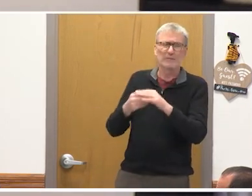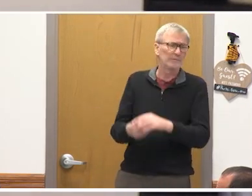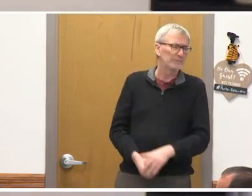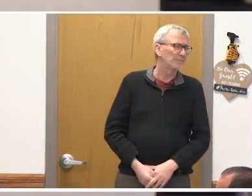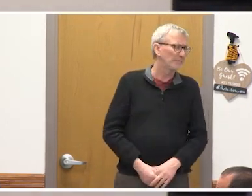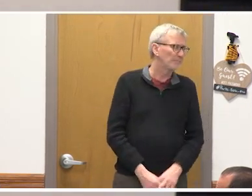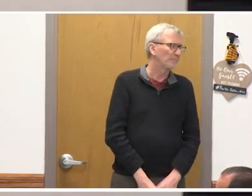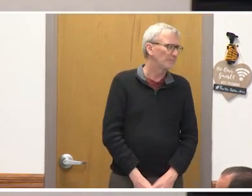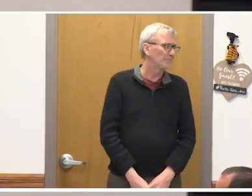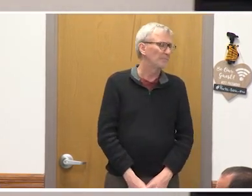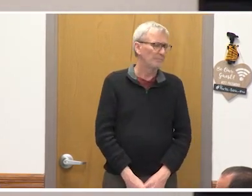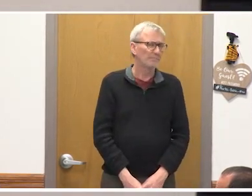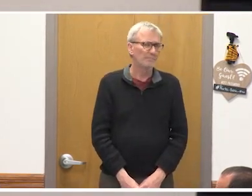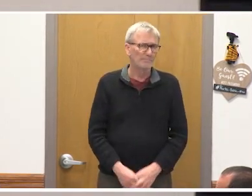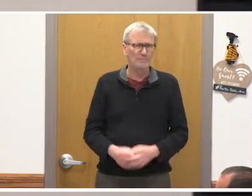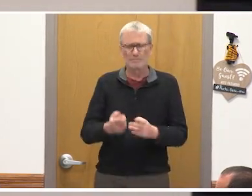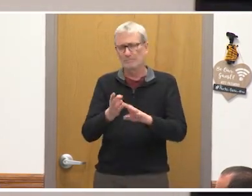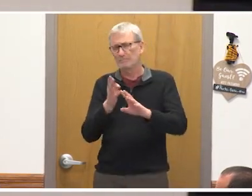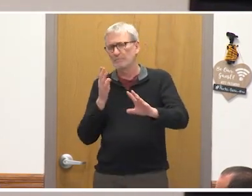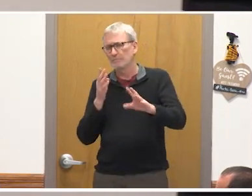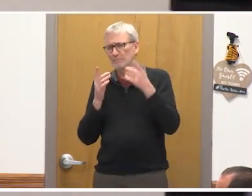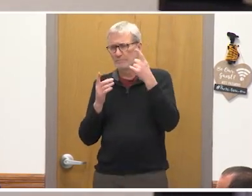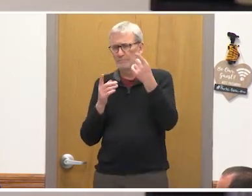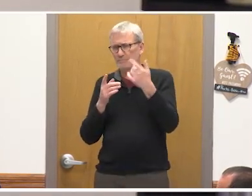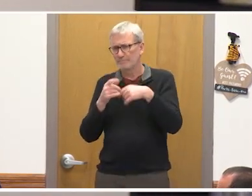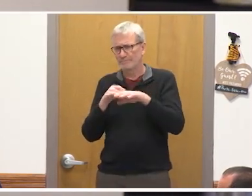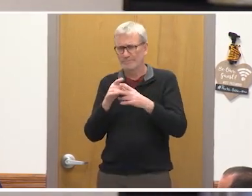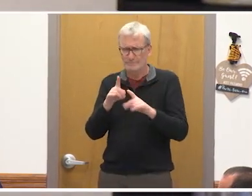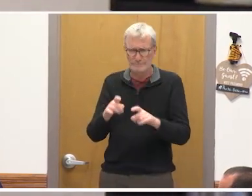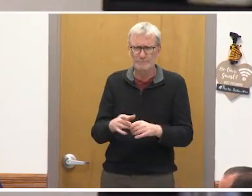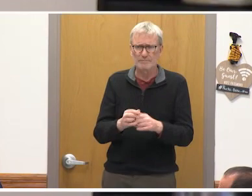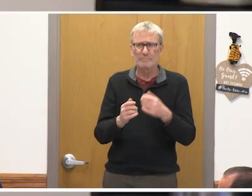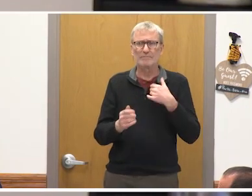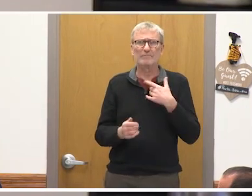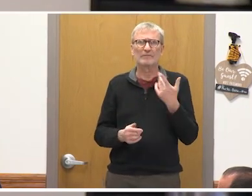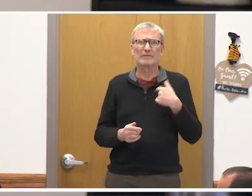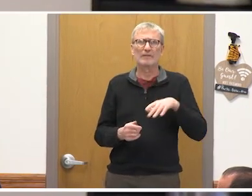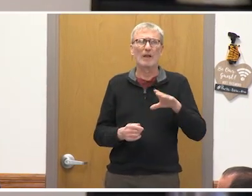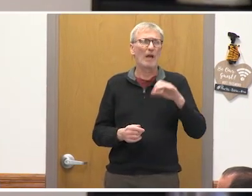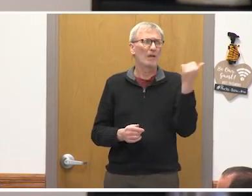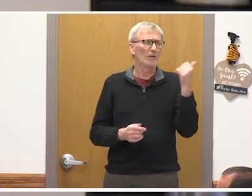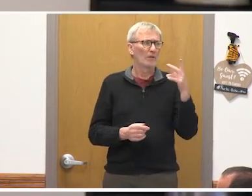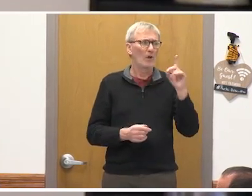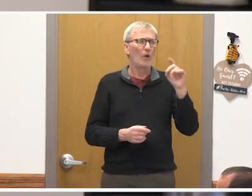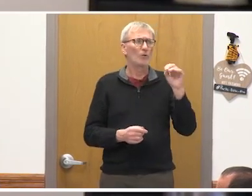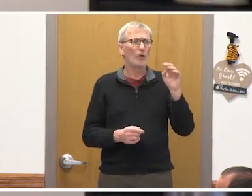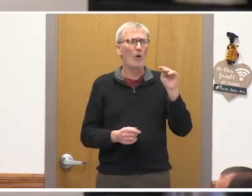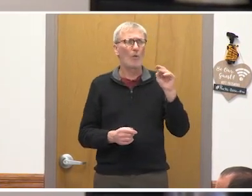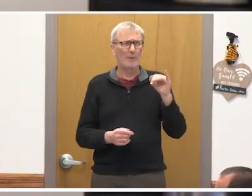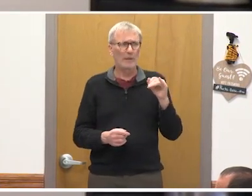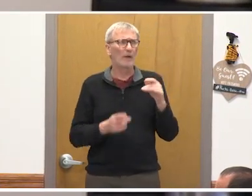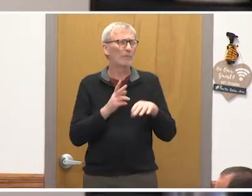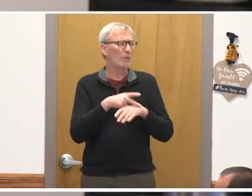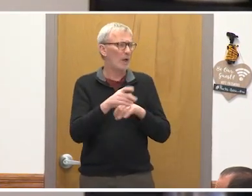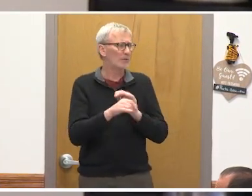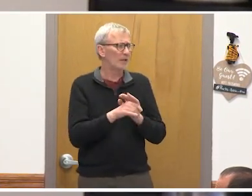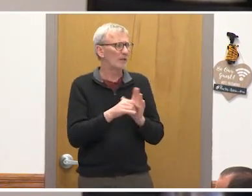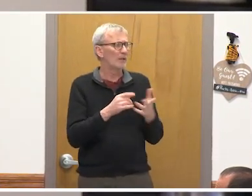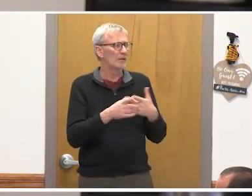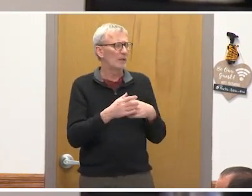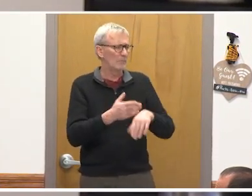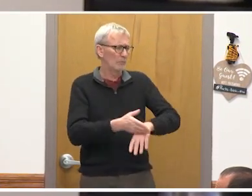into our queue for lighting. There is a larger DOMI project that is doing lighting all across the city